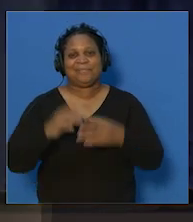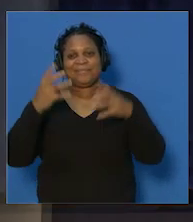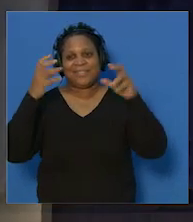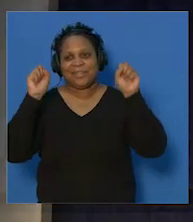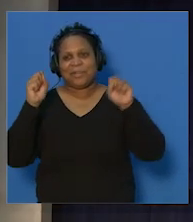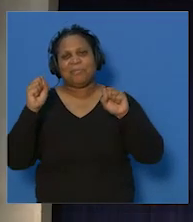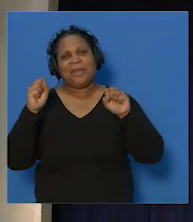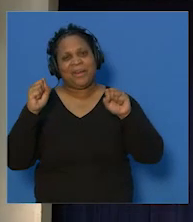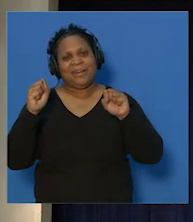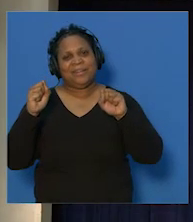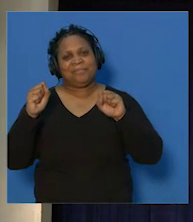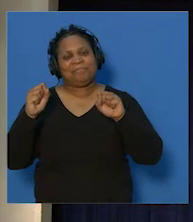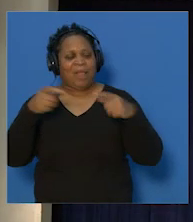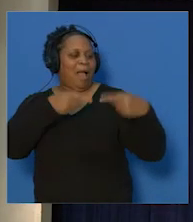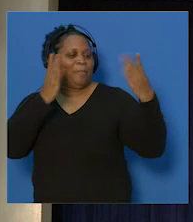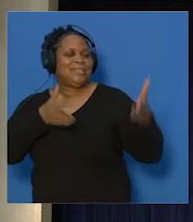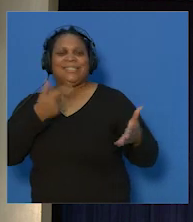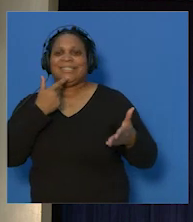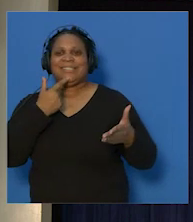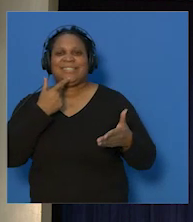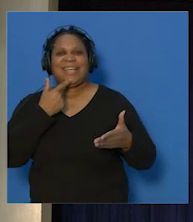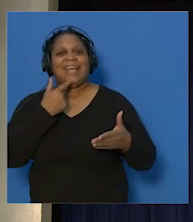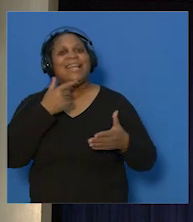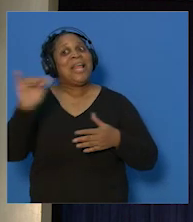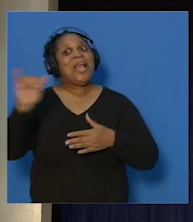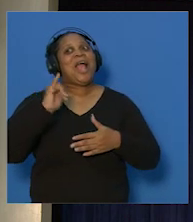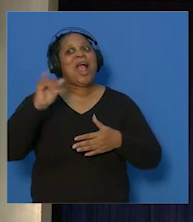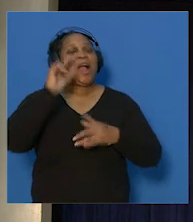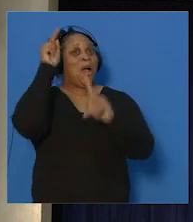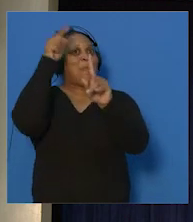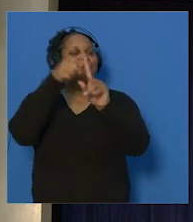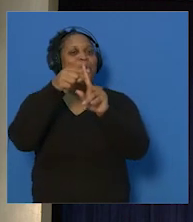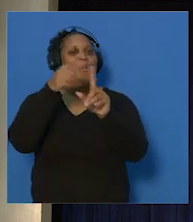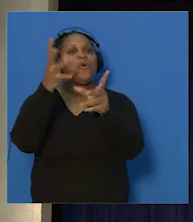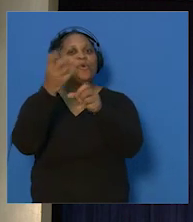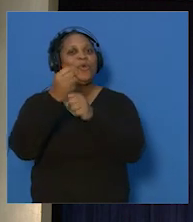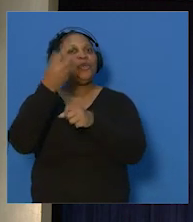We both have a common goal, and that's to get a haircut.